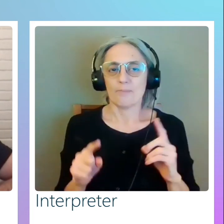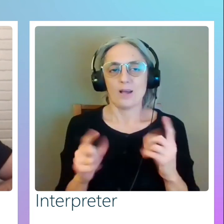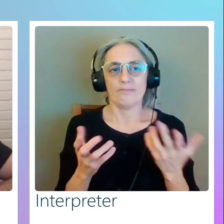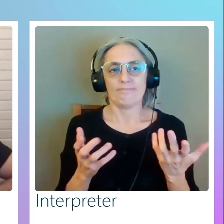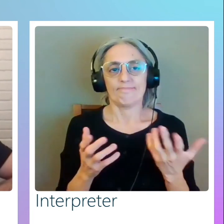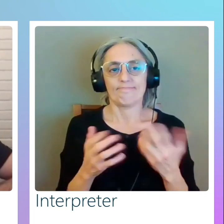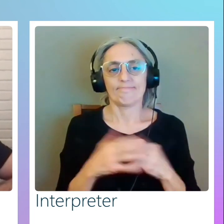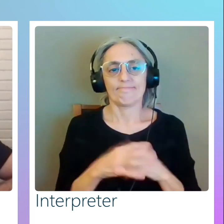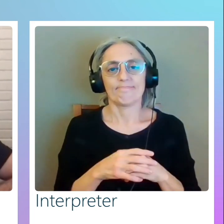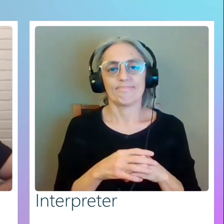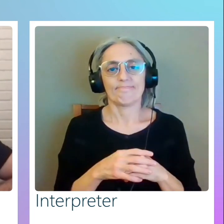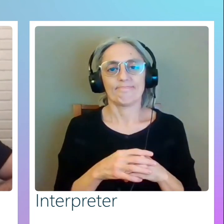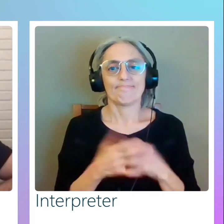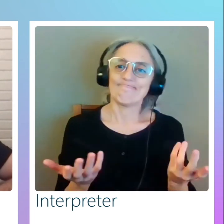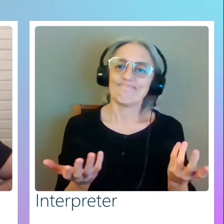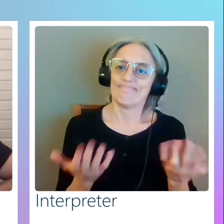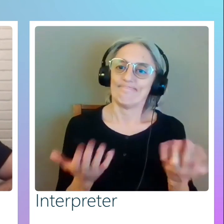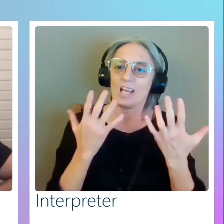unfortunately, like